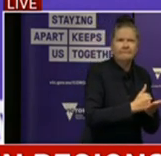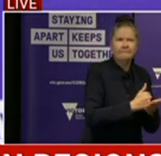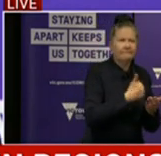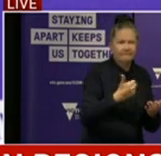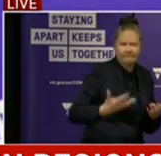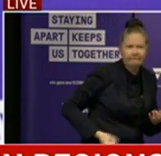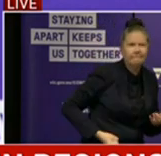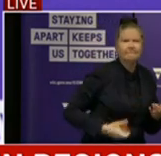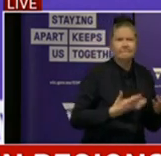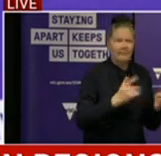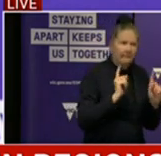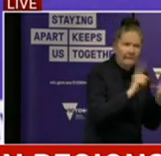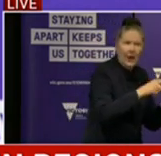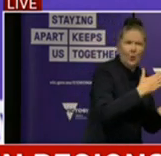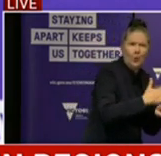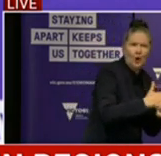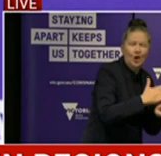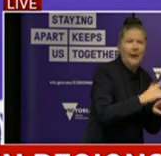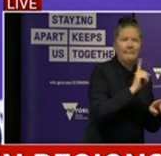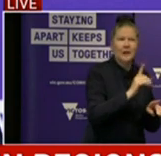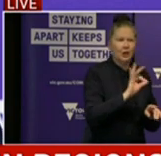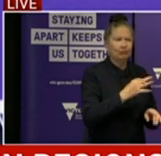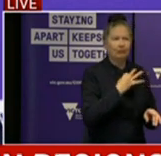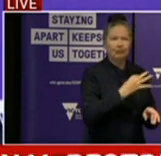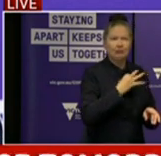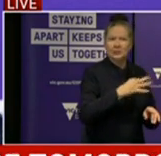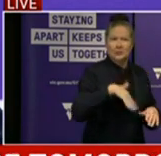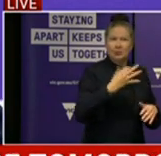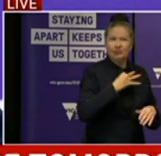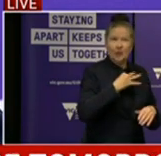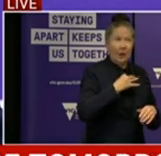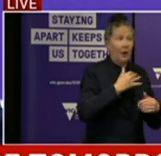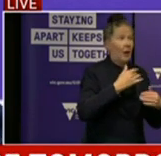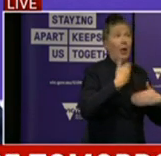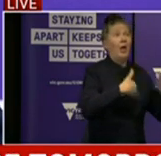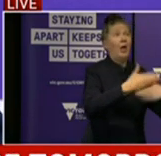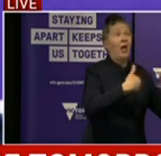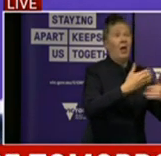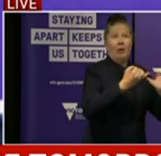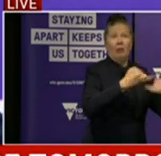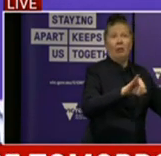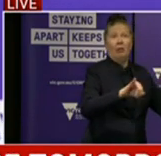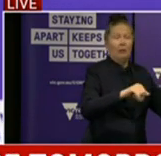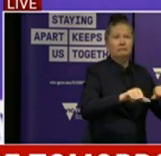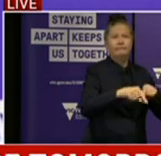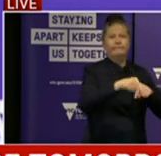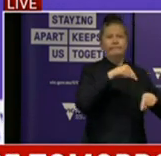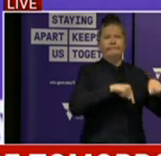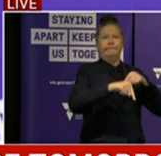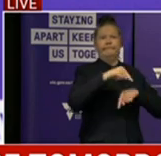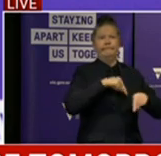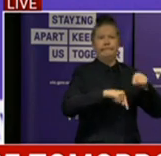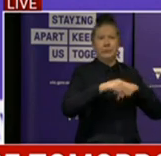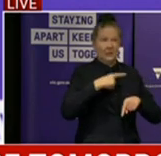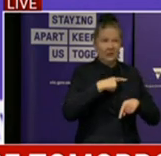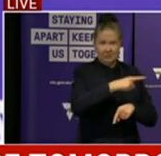work, but not risking having to close down again, not risking frittering away all the hard work that regional Victorians